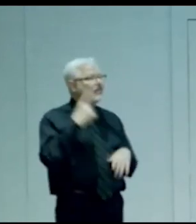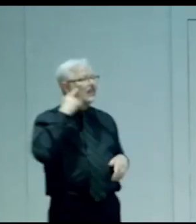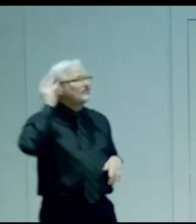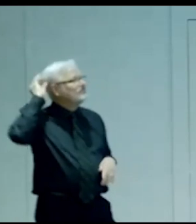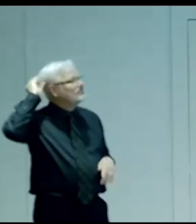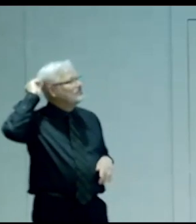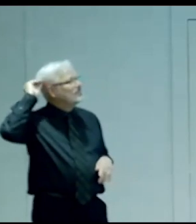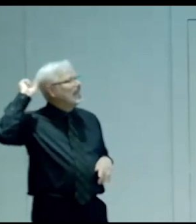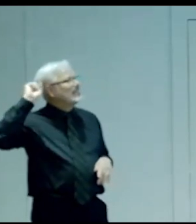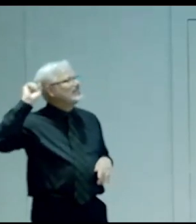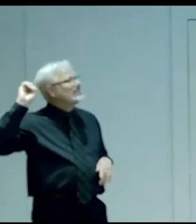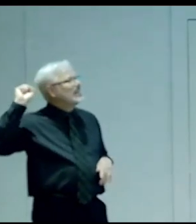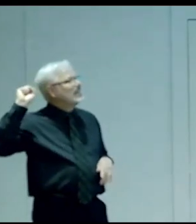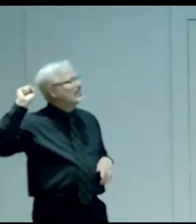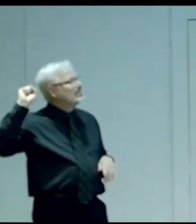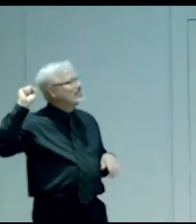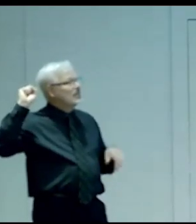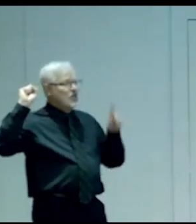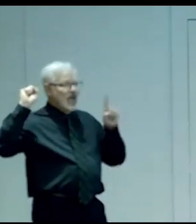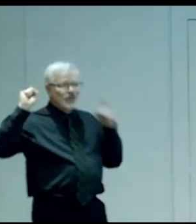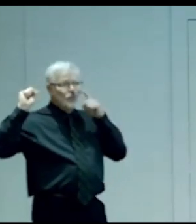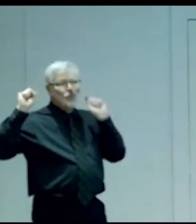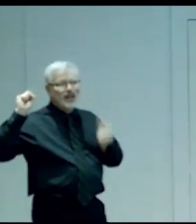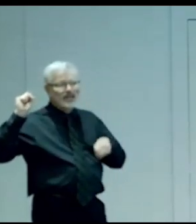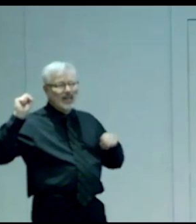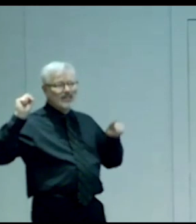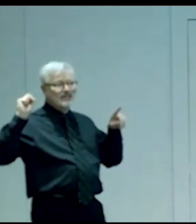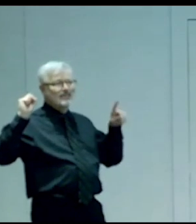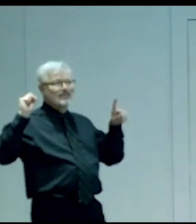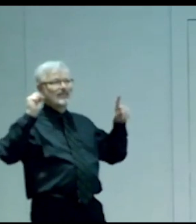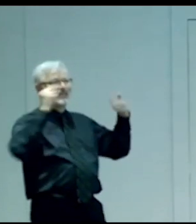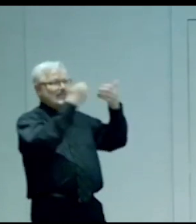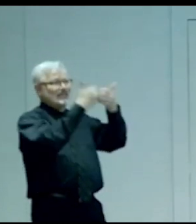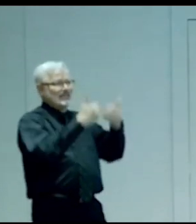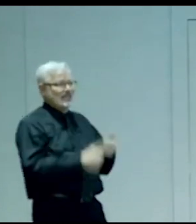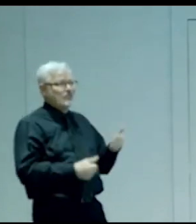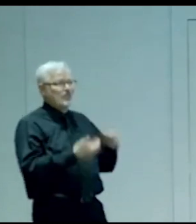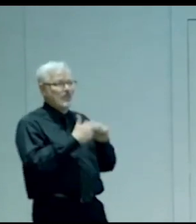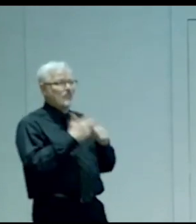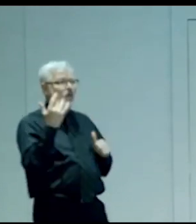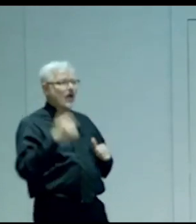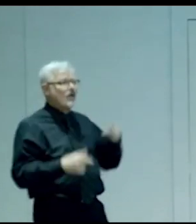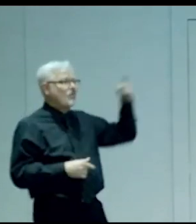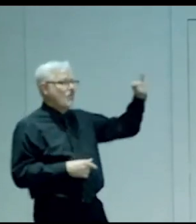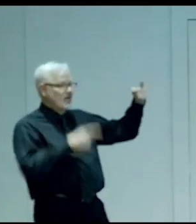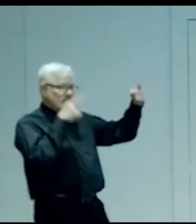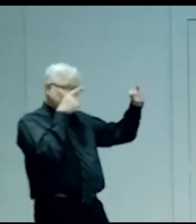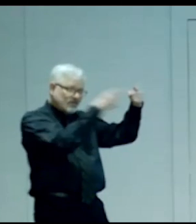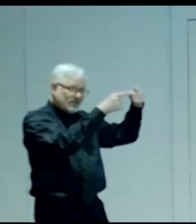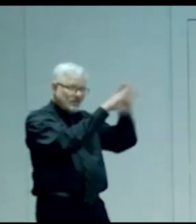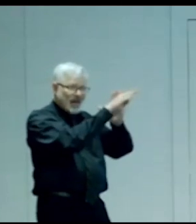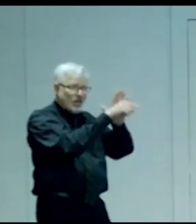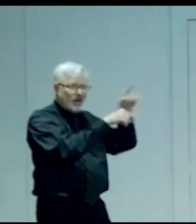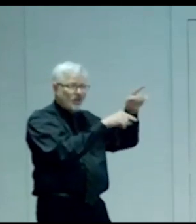SES inequalities, you have to recognize these distinctions, because one is about backgrounds, which is